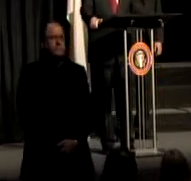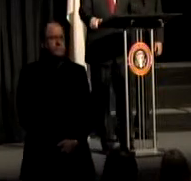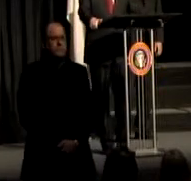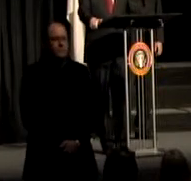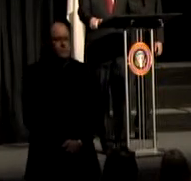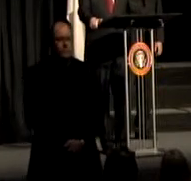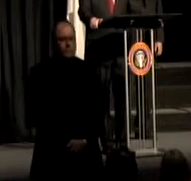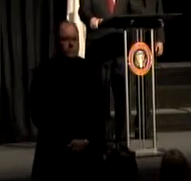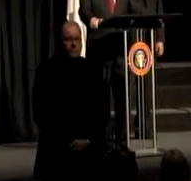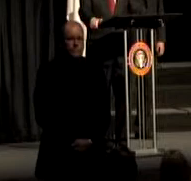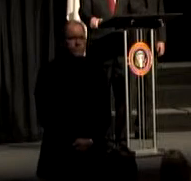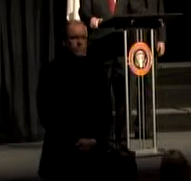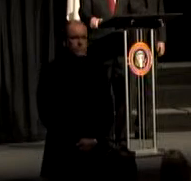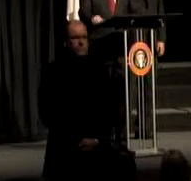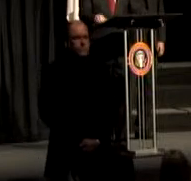of his blood